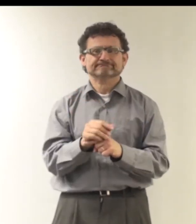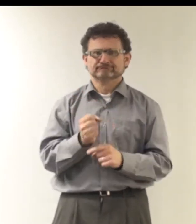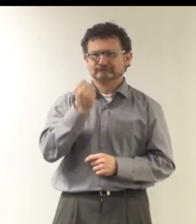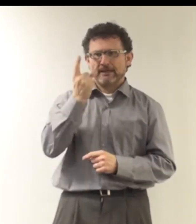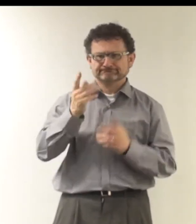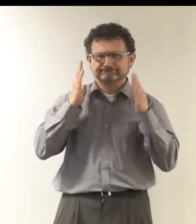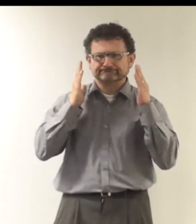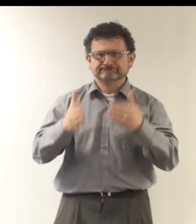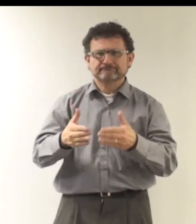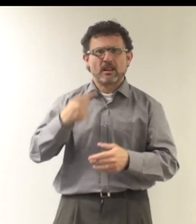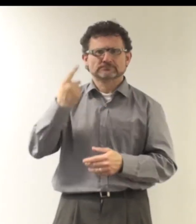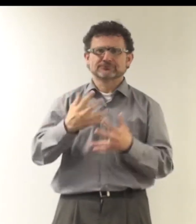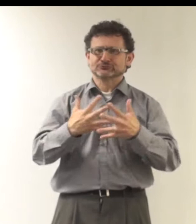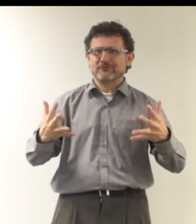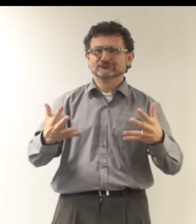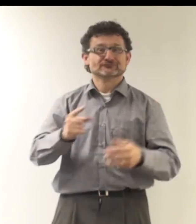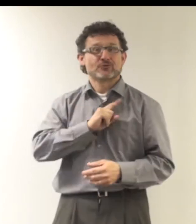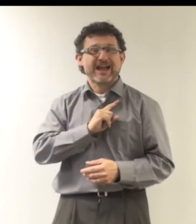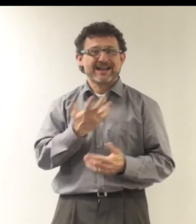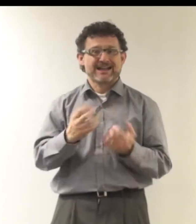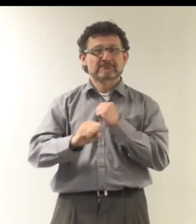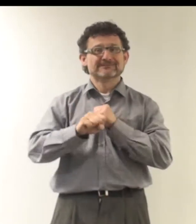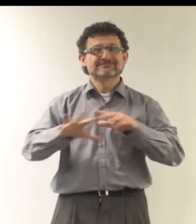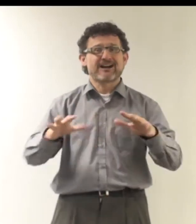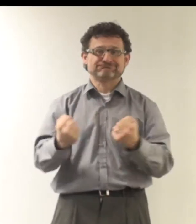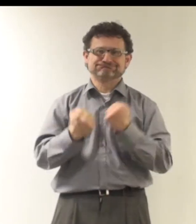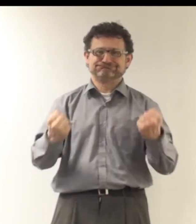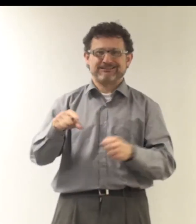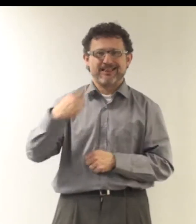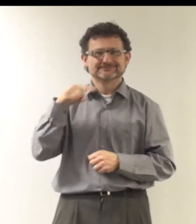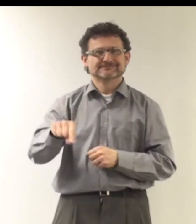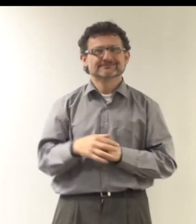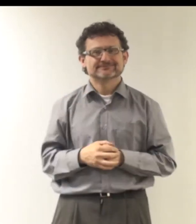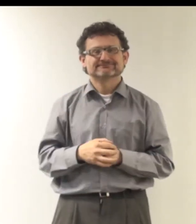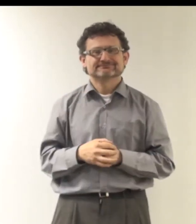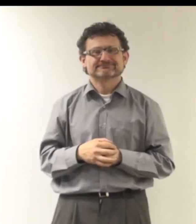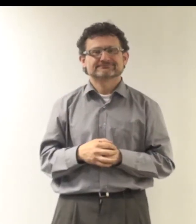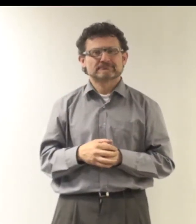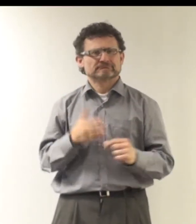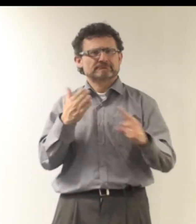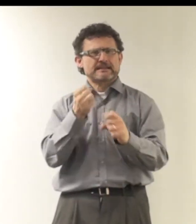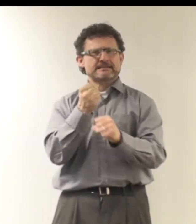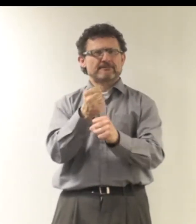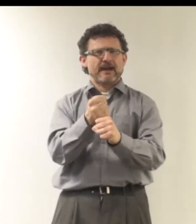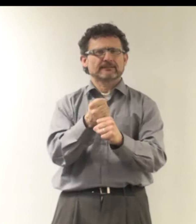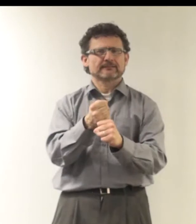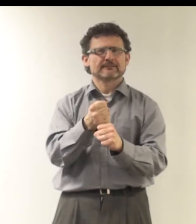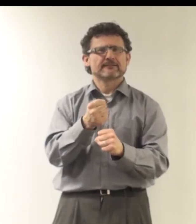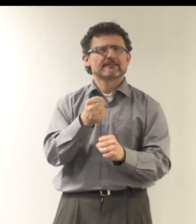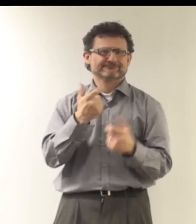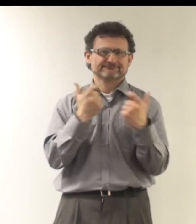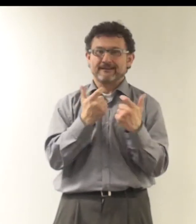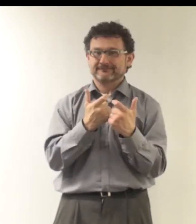I'm not sure how that worked exactly, but I imagine they didn't share a room. Now, this is a call